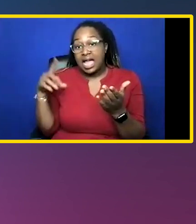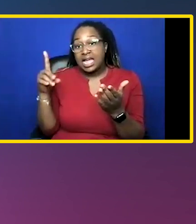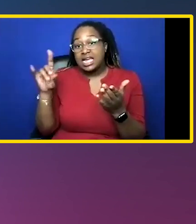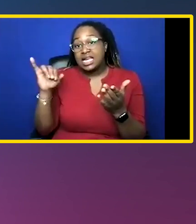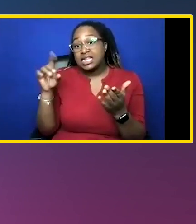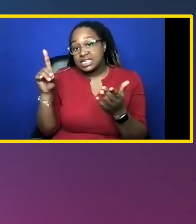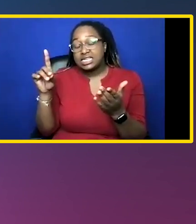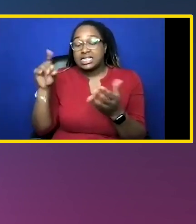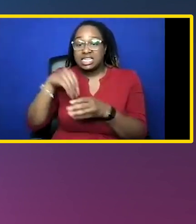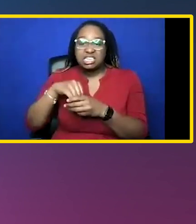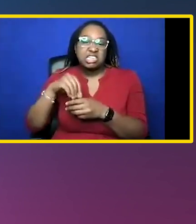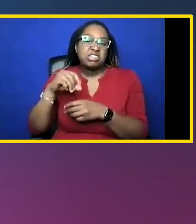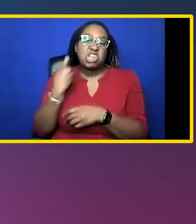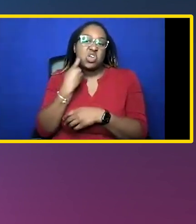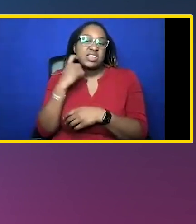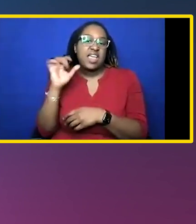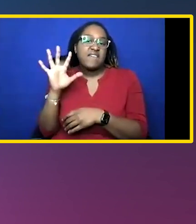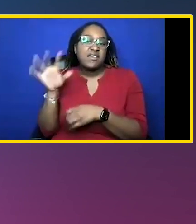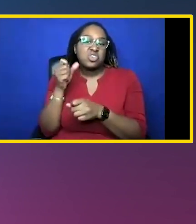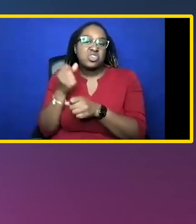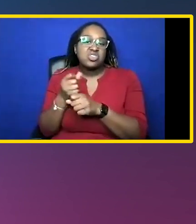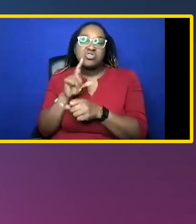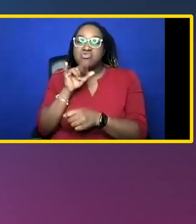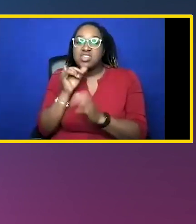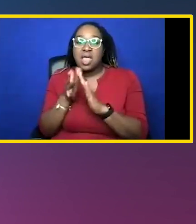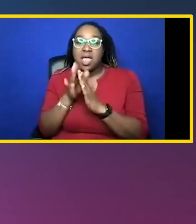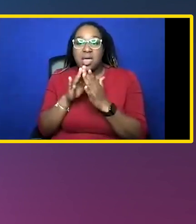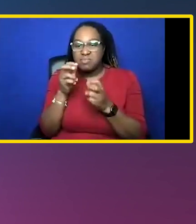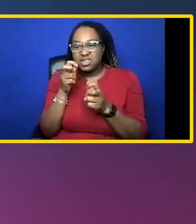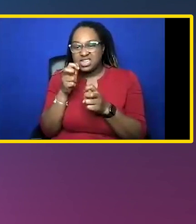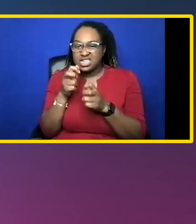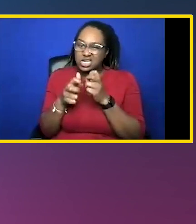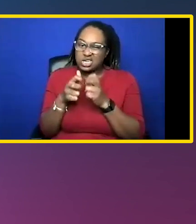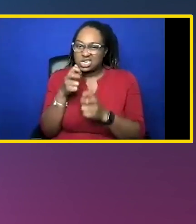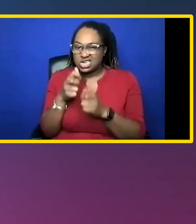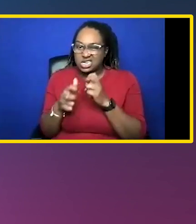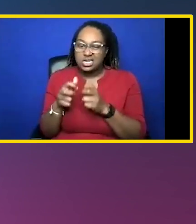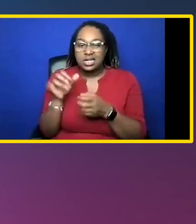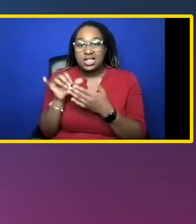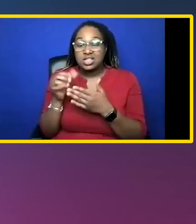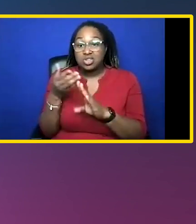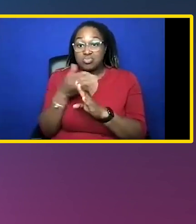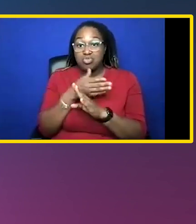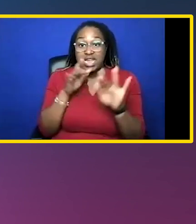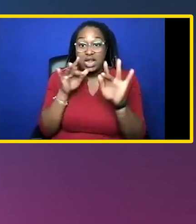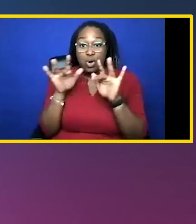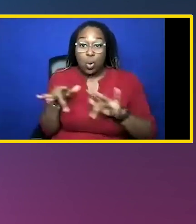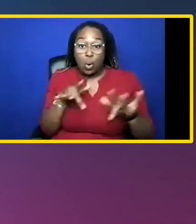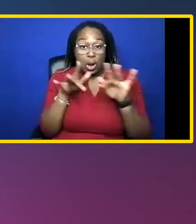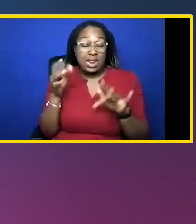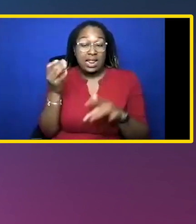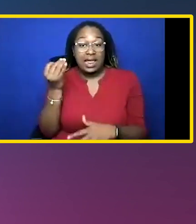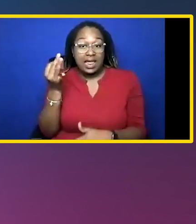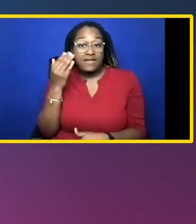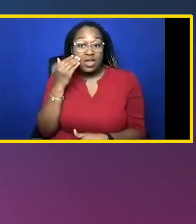in the last 5 years where this really became an issue is, it's pre-recorded. So if I know